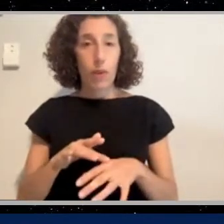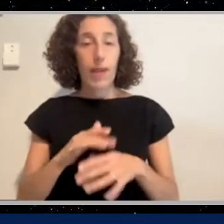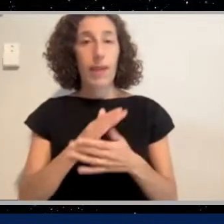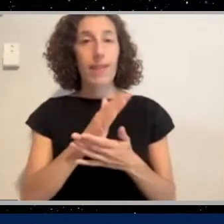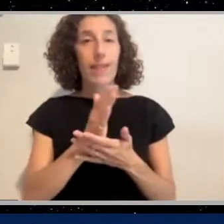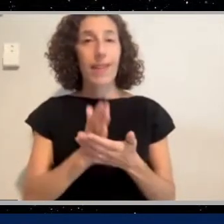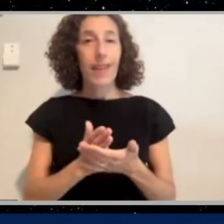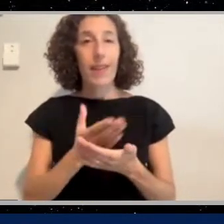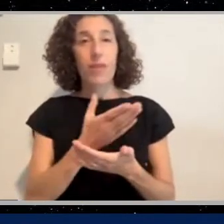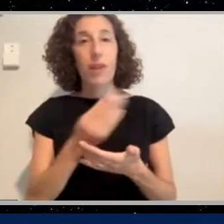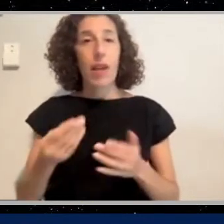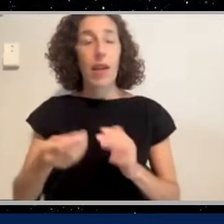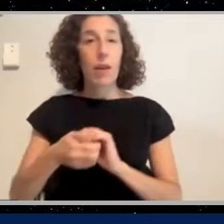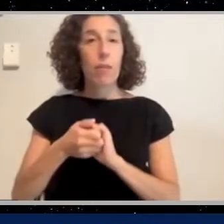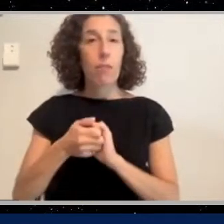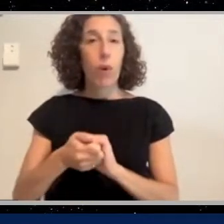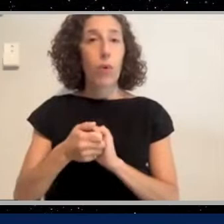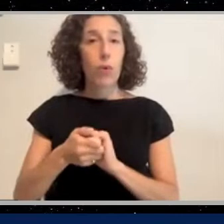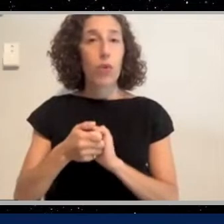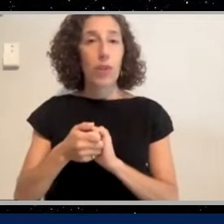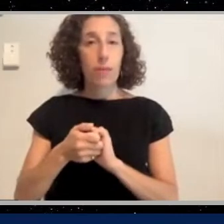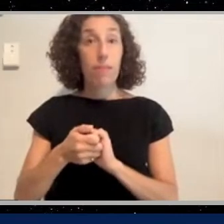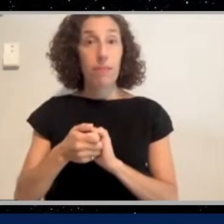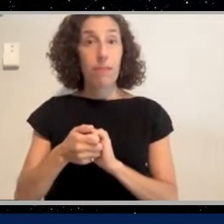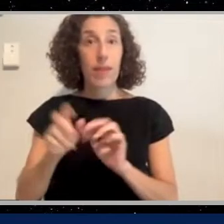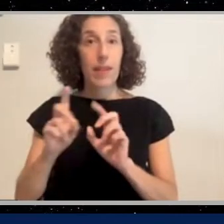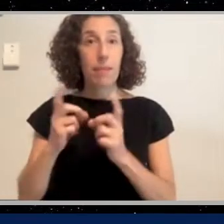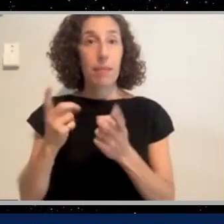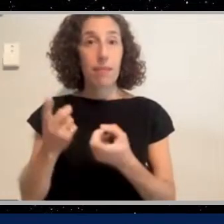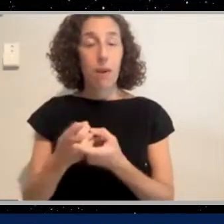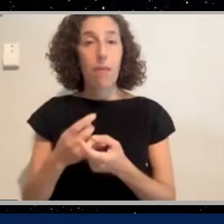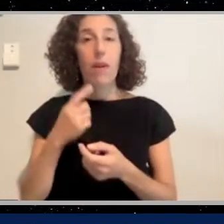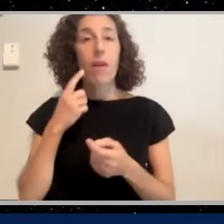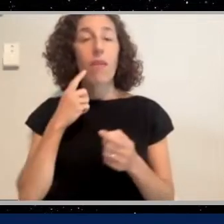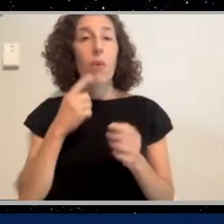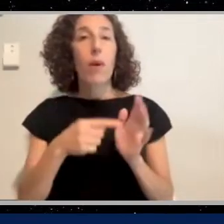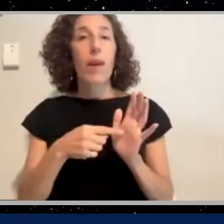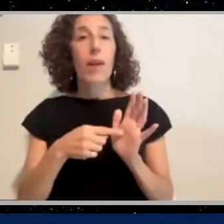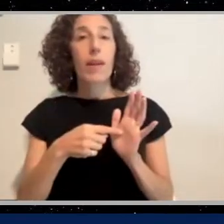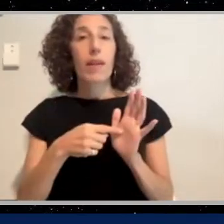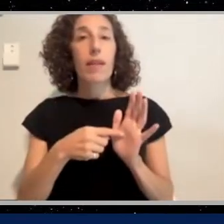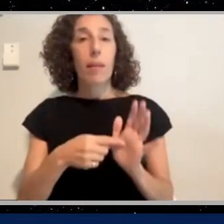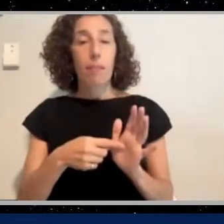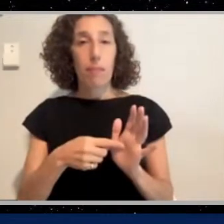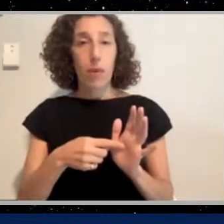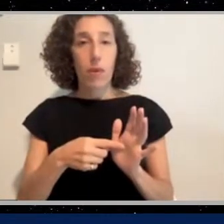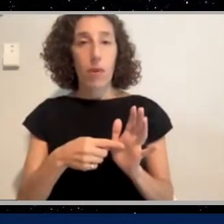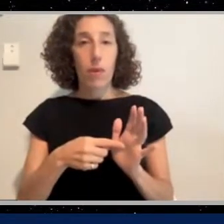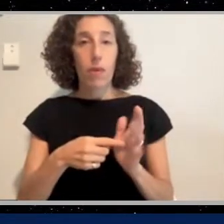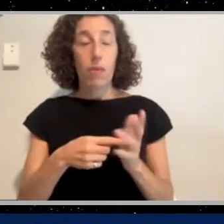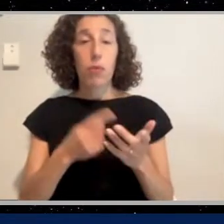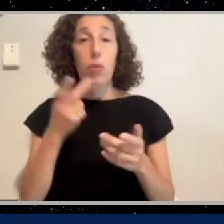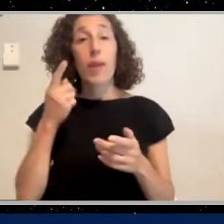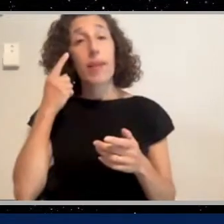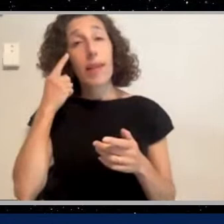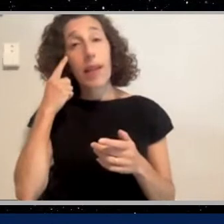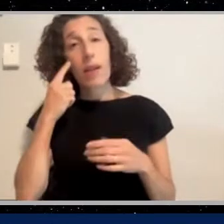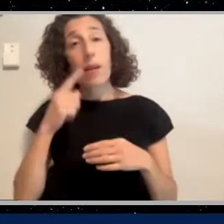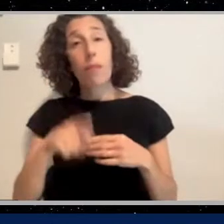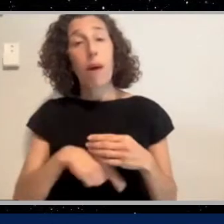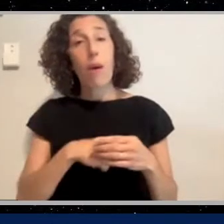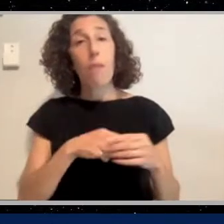funnel, and a lot of industries will use the analogy of a pipeline. In our